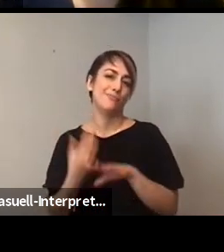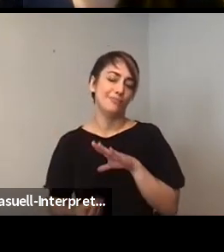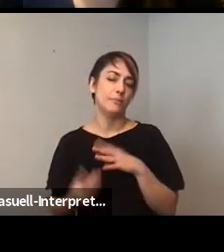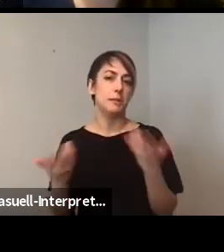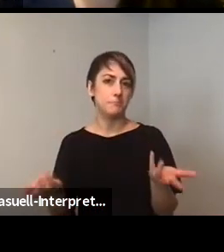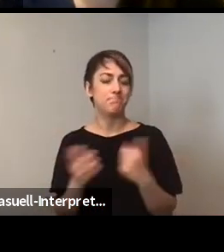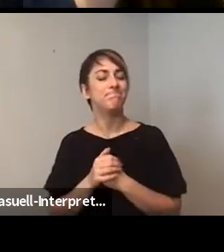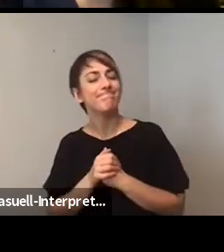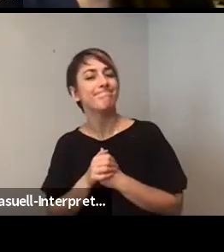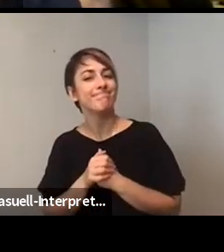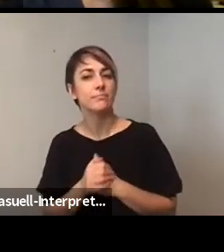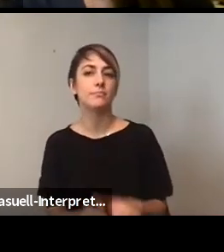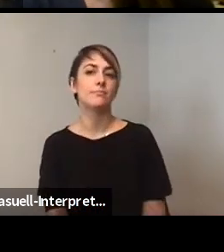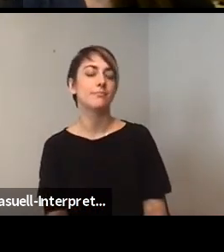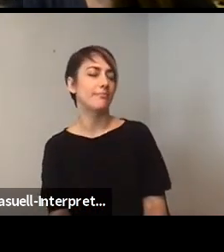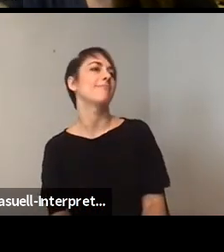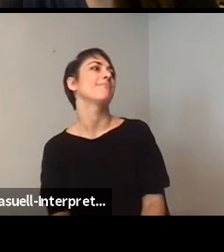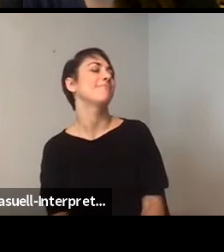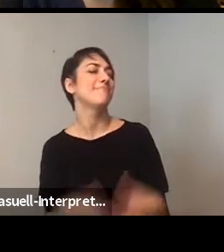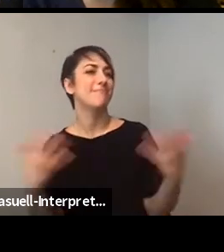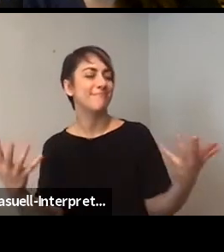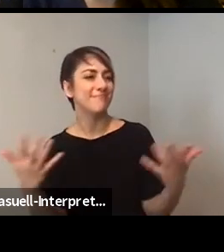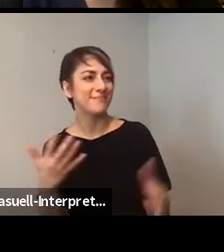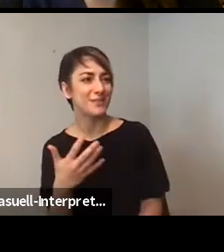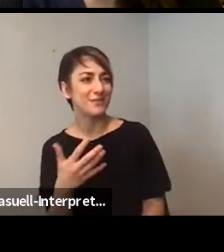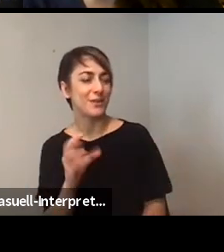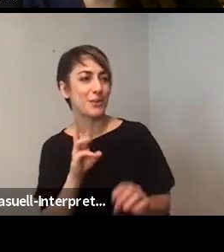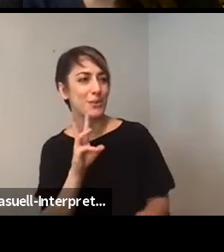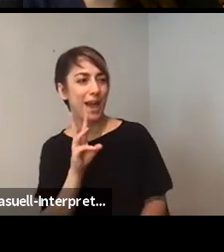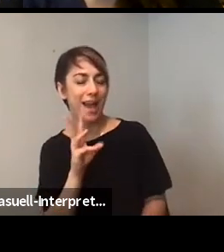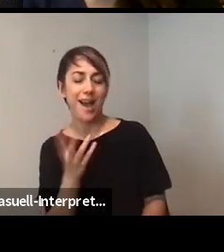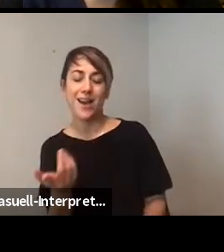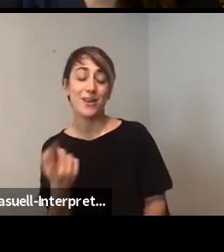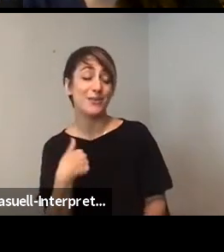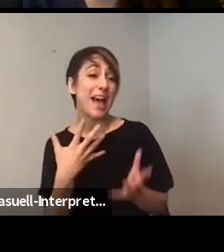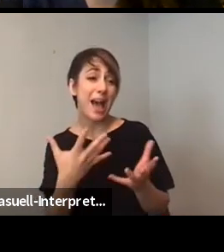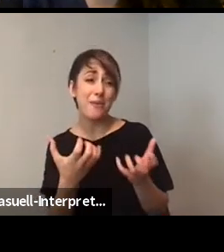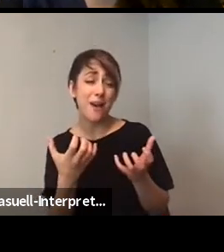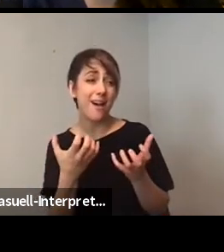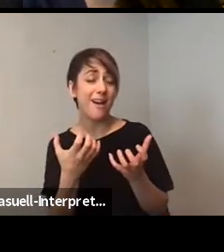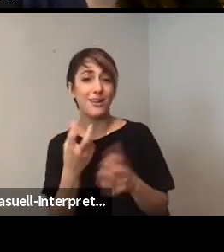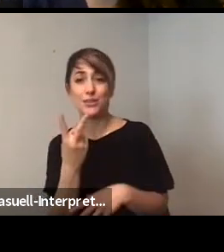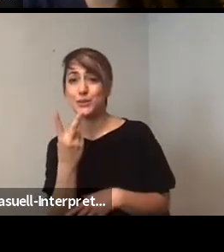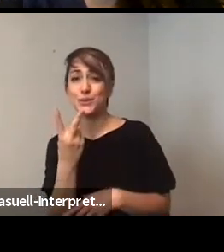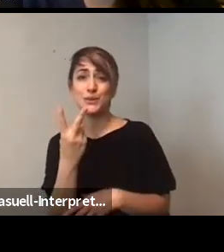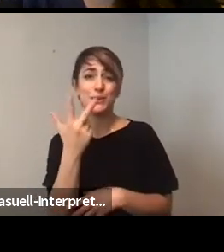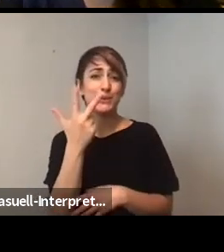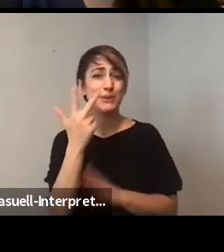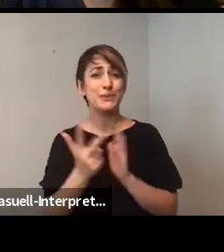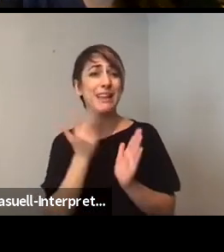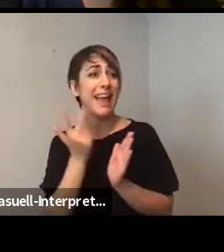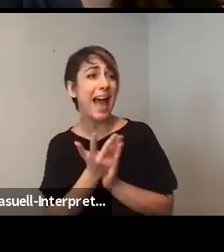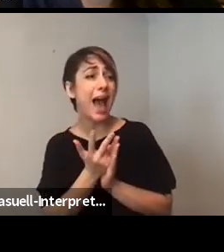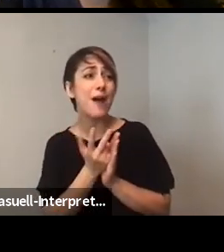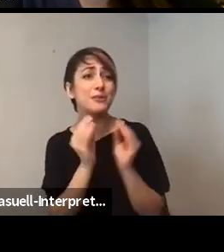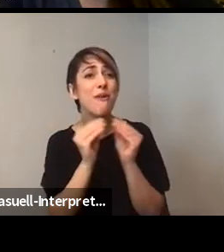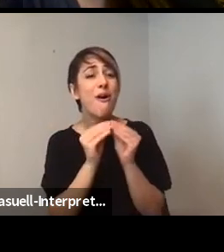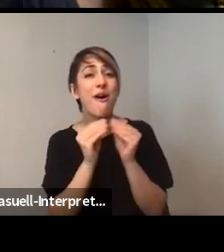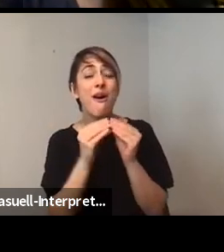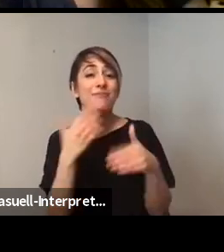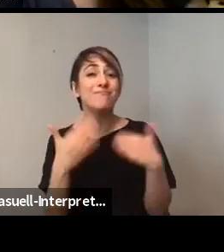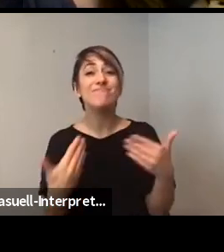another 2 or 3 hours to chat about some of these questions. I've got a whole page full of questions here. But I just want